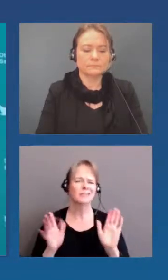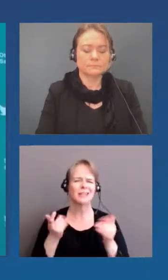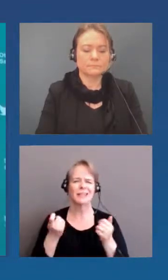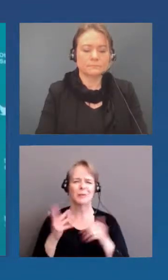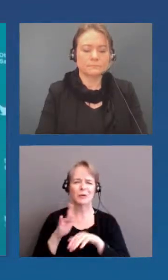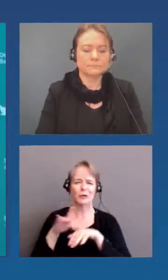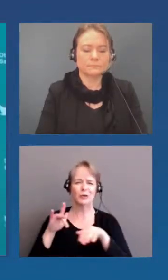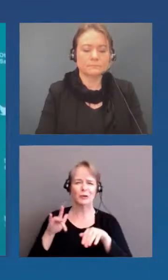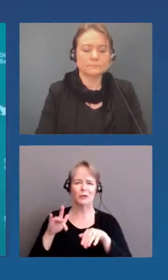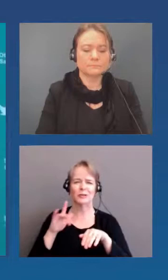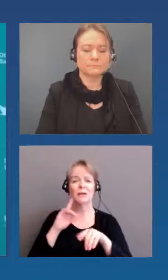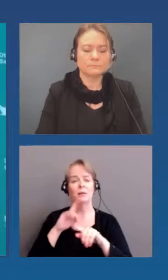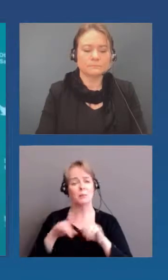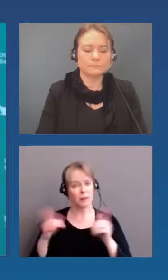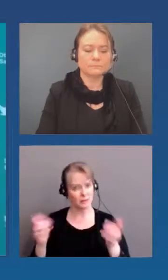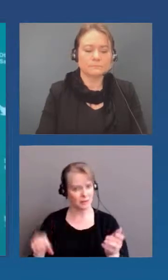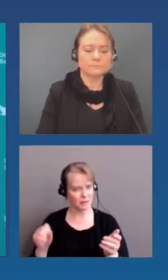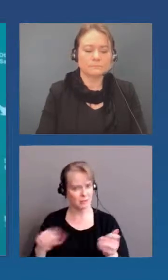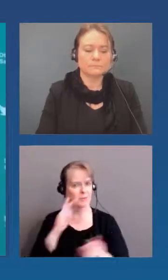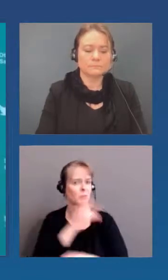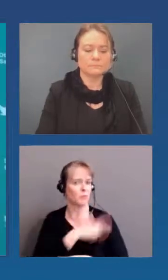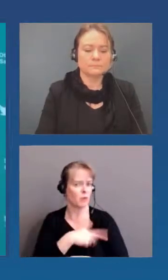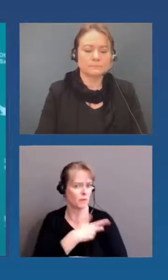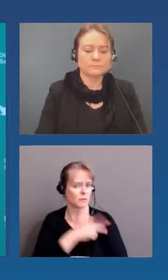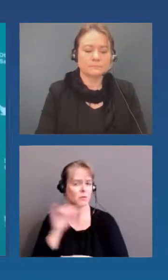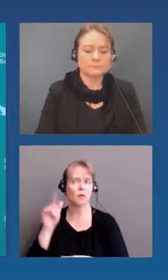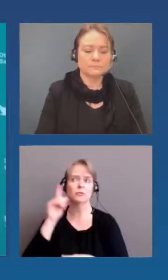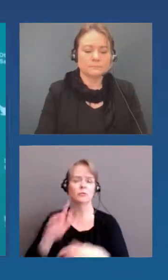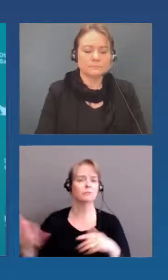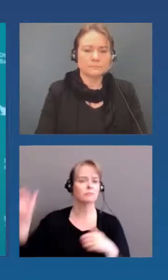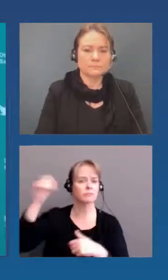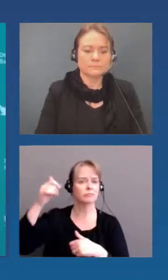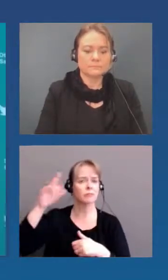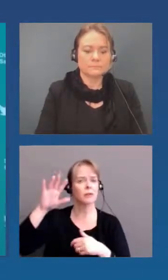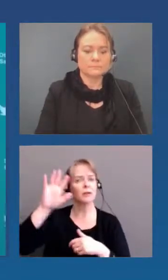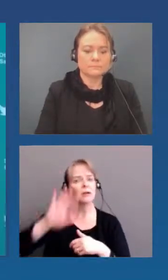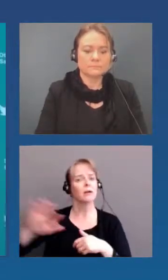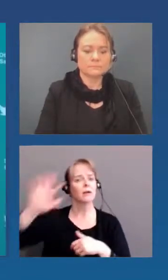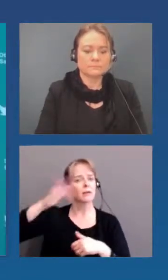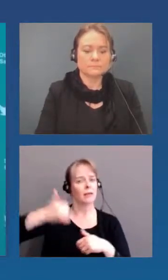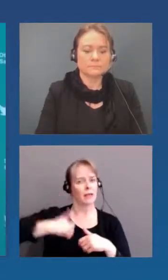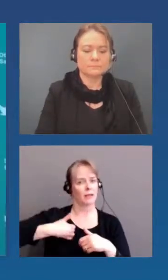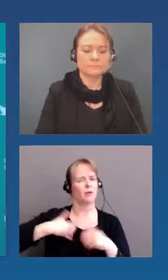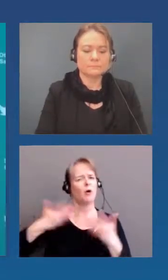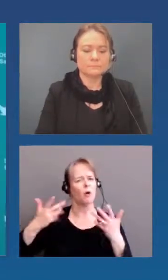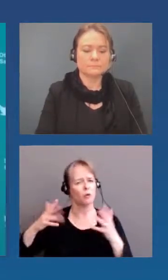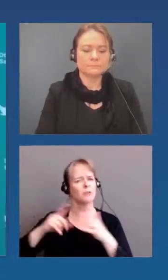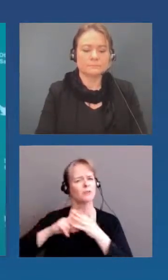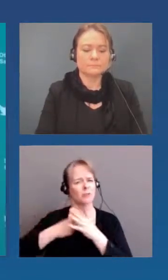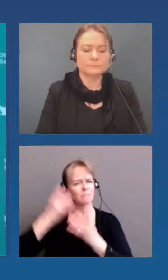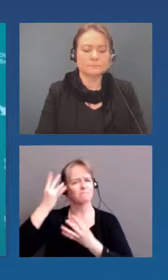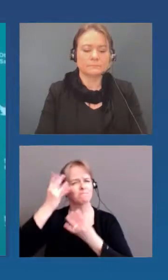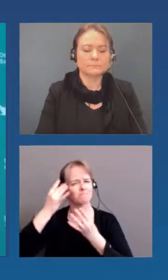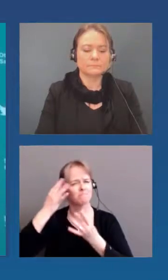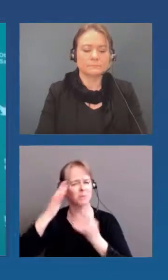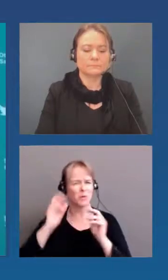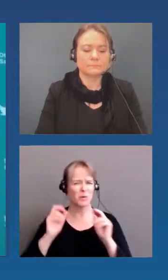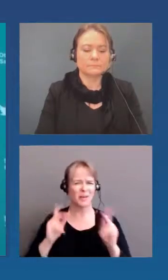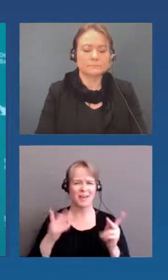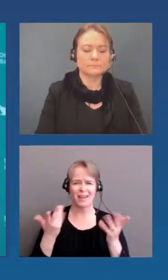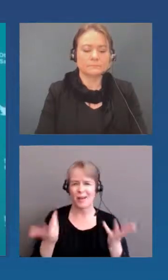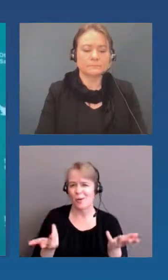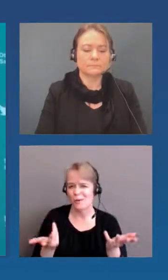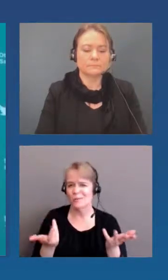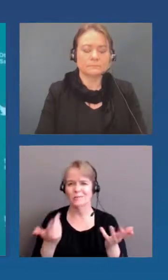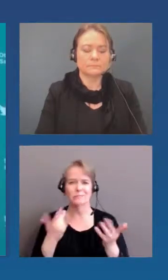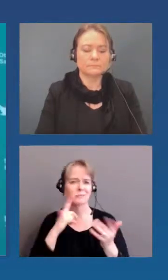the pan-Canadian level, there are discussions about how do we start to adjust our frameworks, about thresholds,